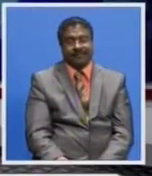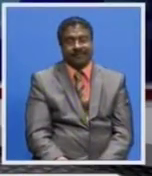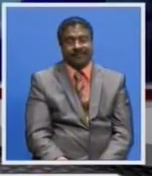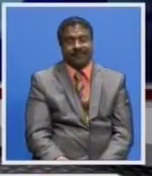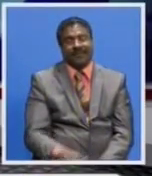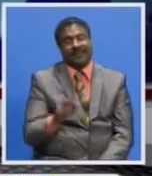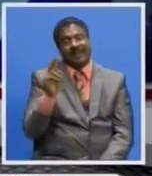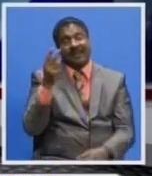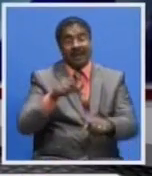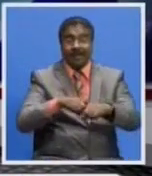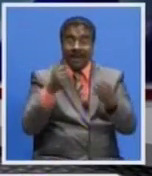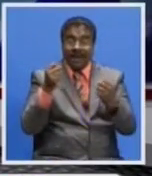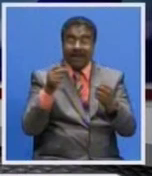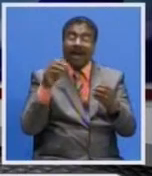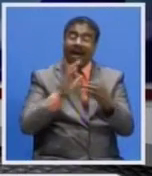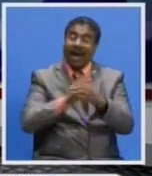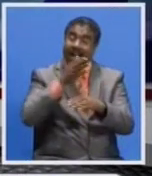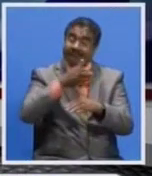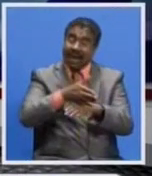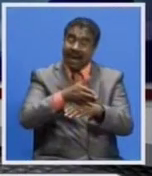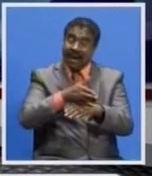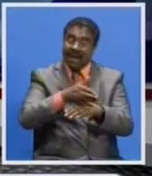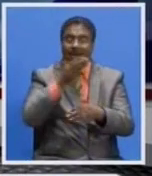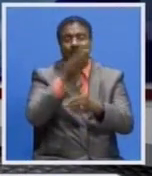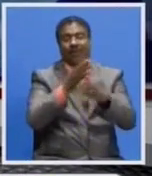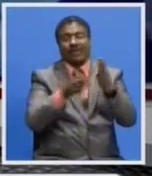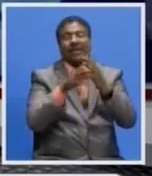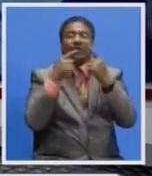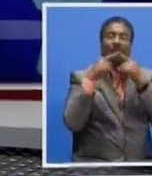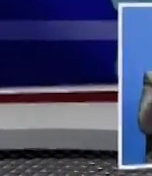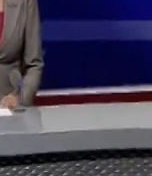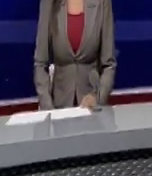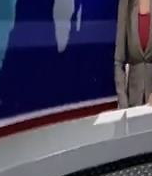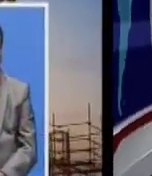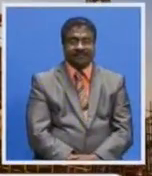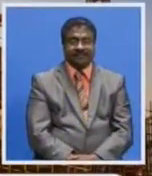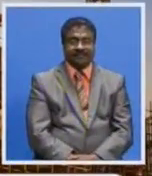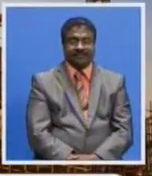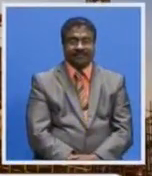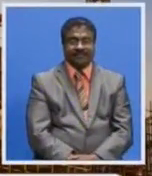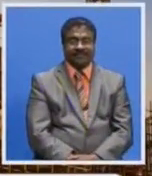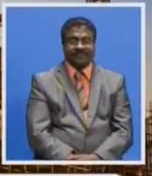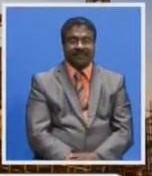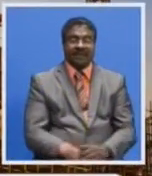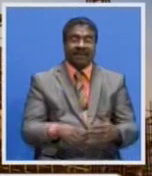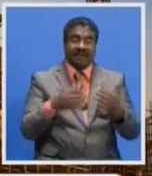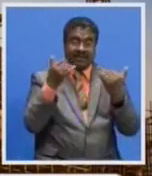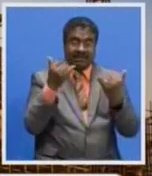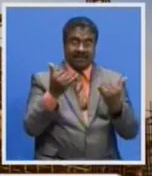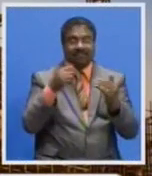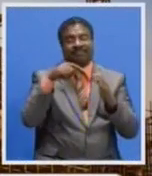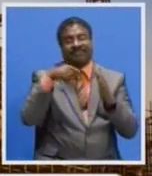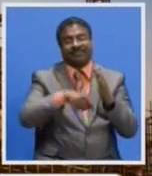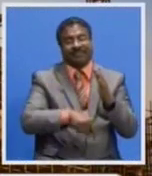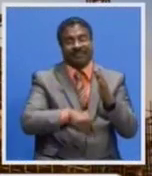We go for another commercial break, and coming up after the break, we have construction news. Stay tuned. And now the segment in